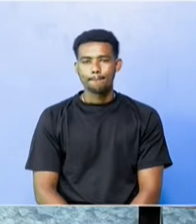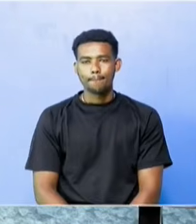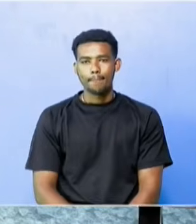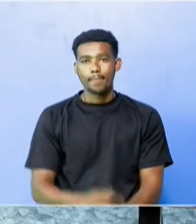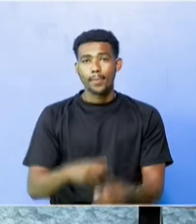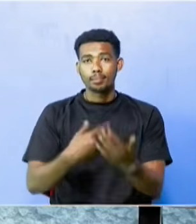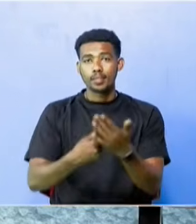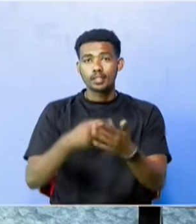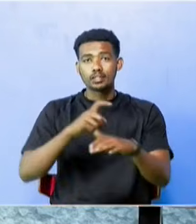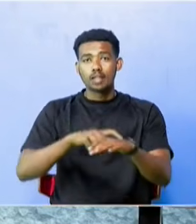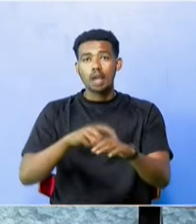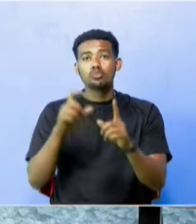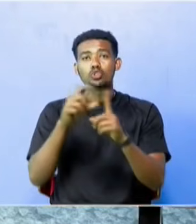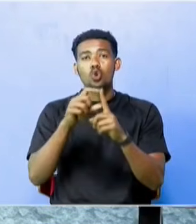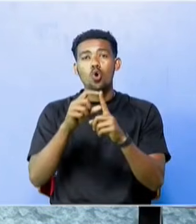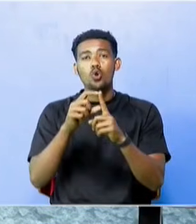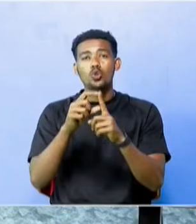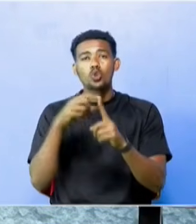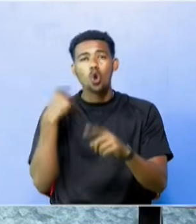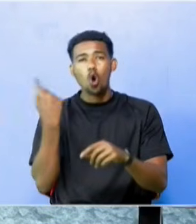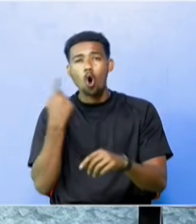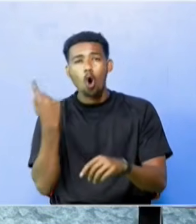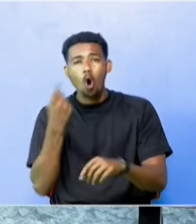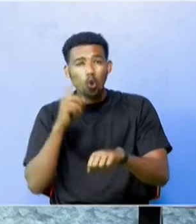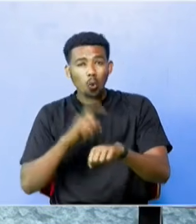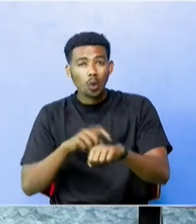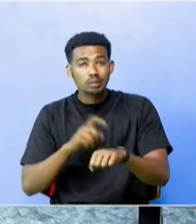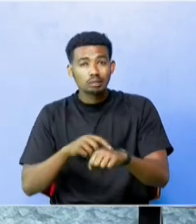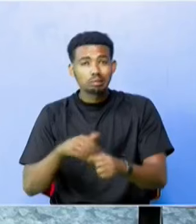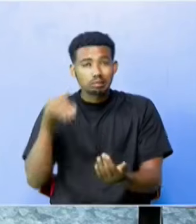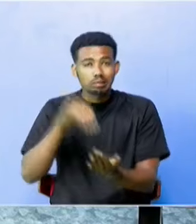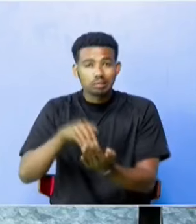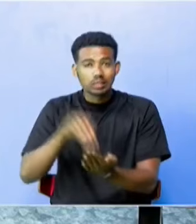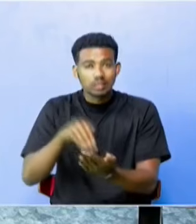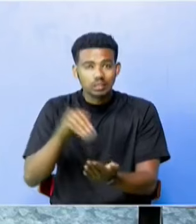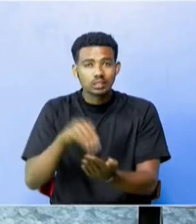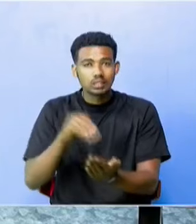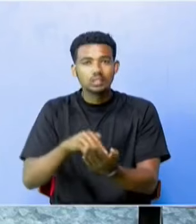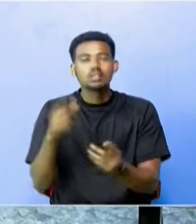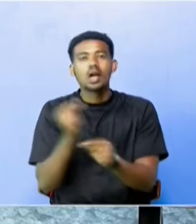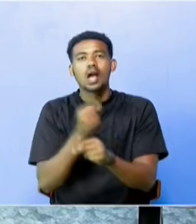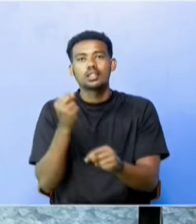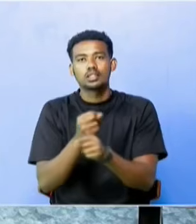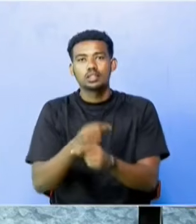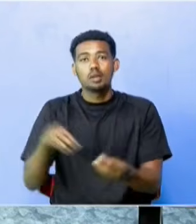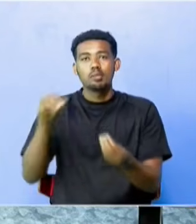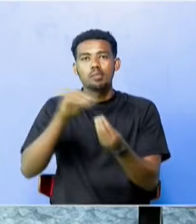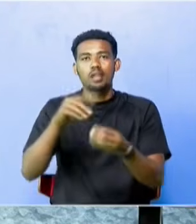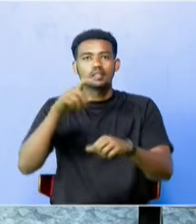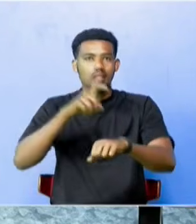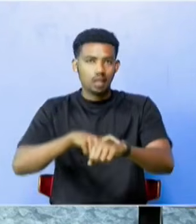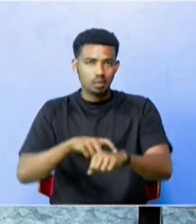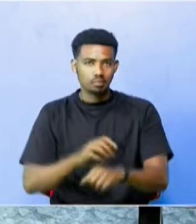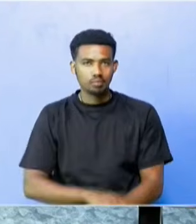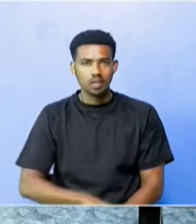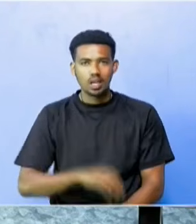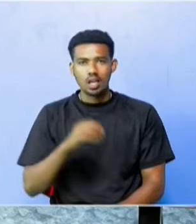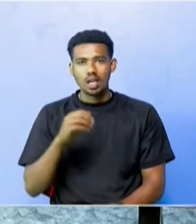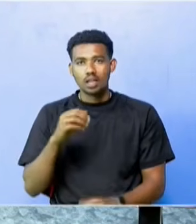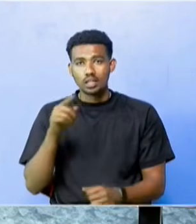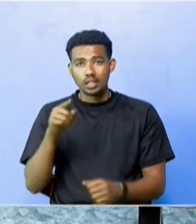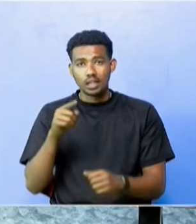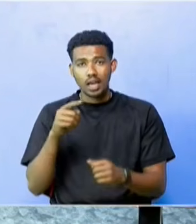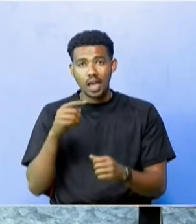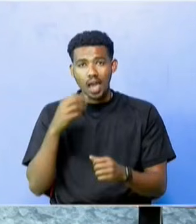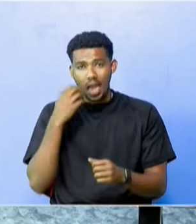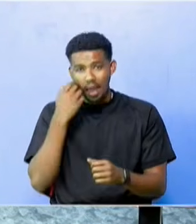This time, the word always here, it tells us the repetition of the action plus the time. Every time he drives, which